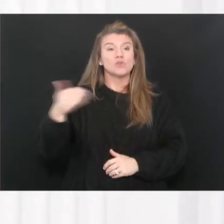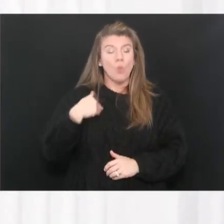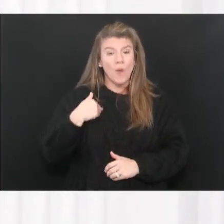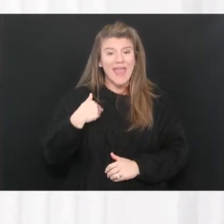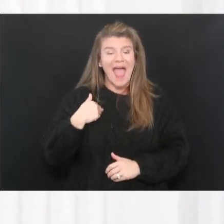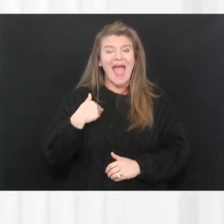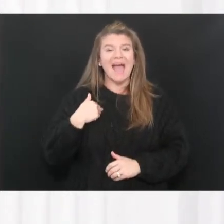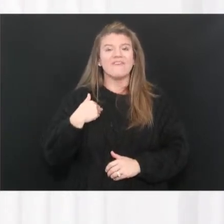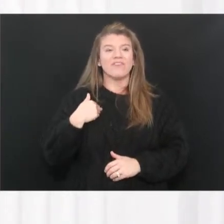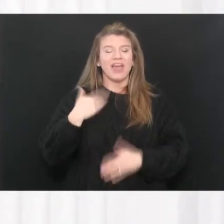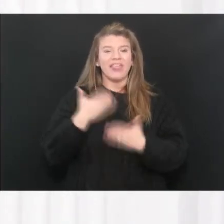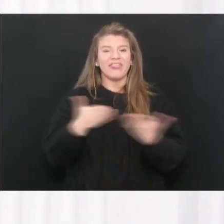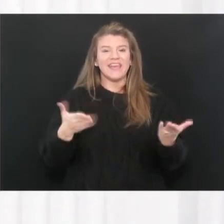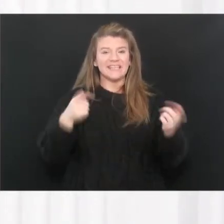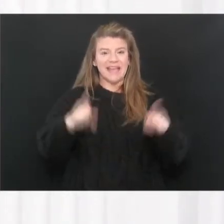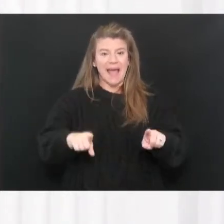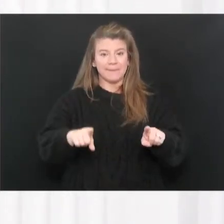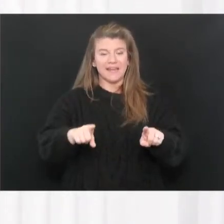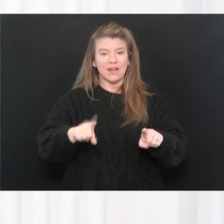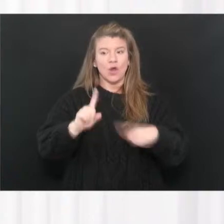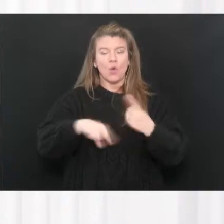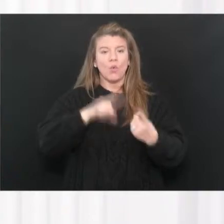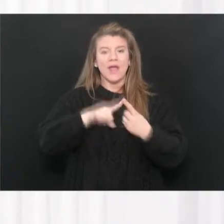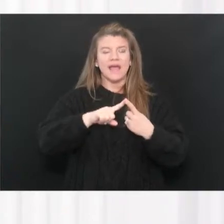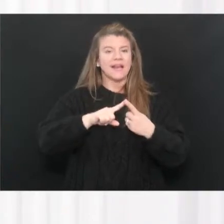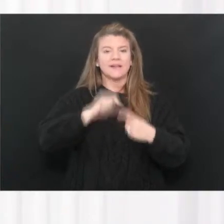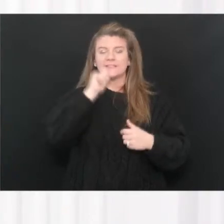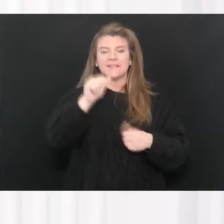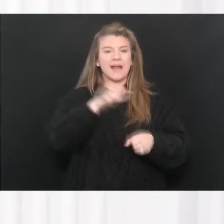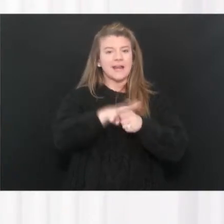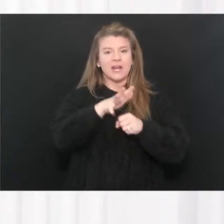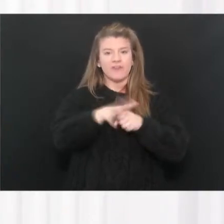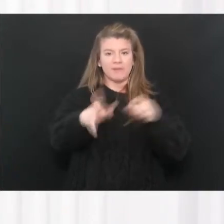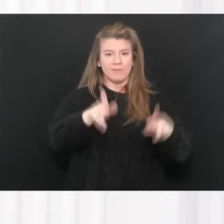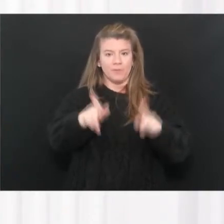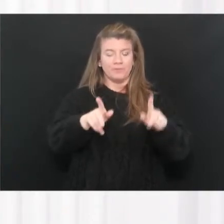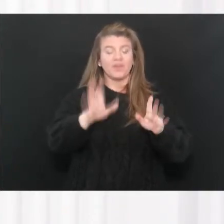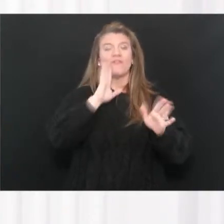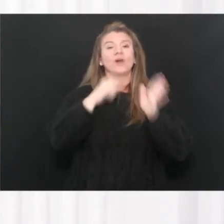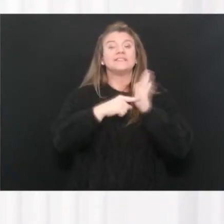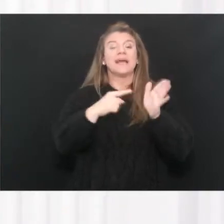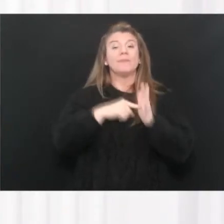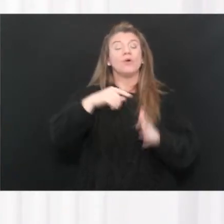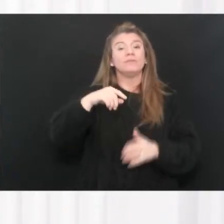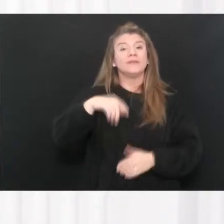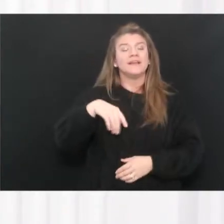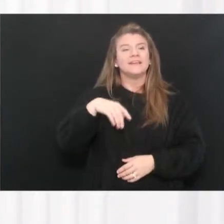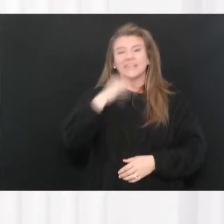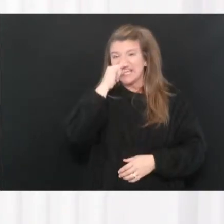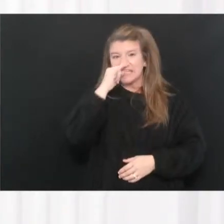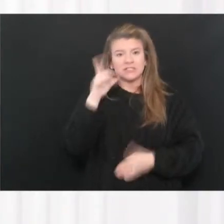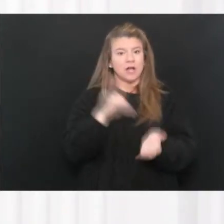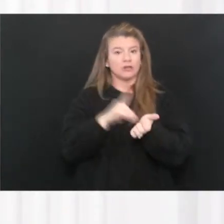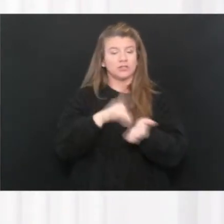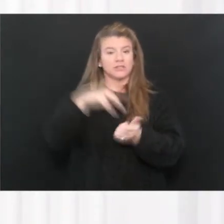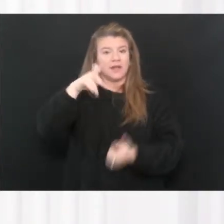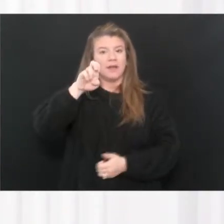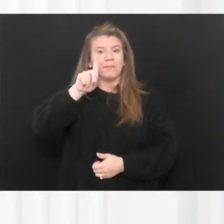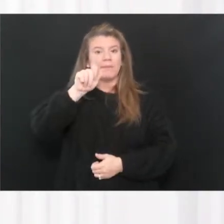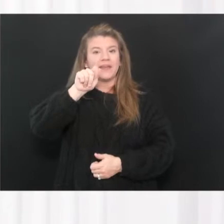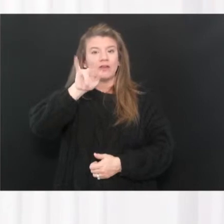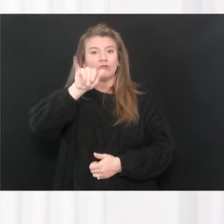going forward when we've hit this hesitancy point where, for example, pediatricians may have 1 or